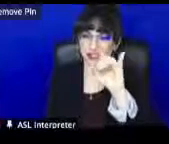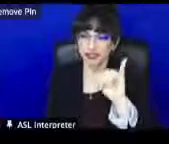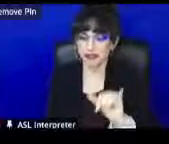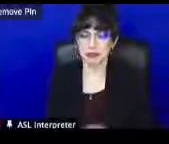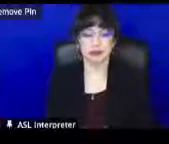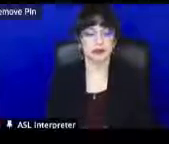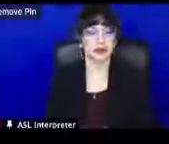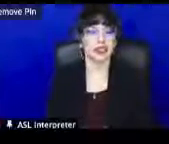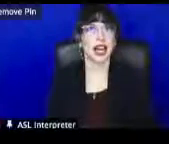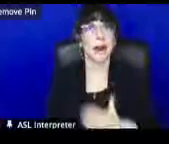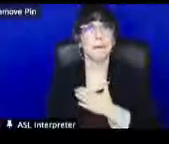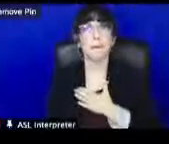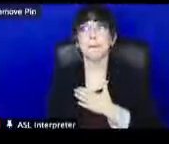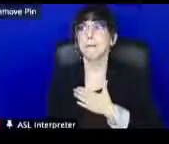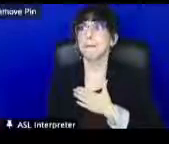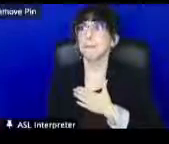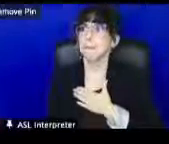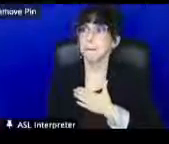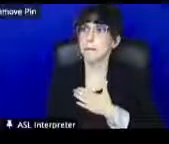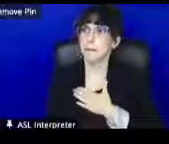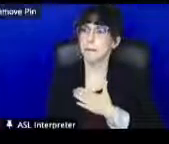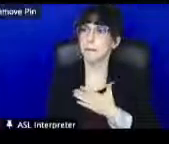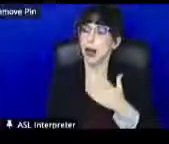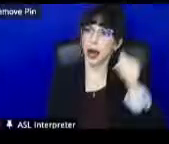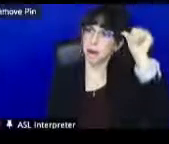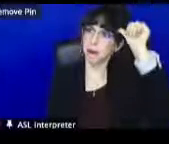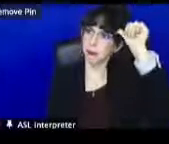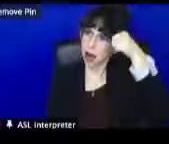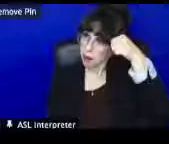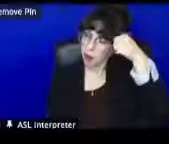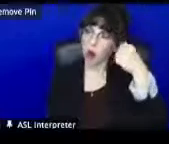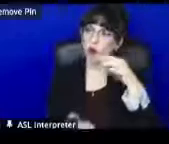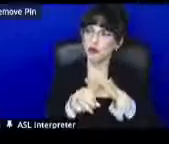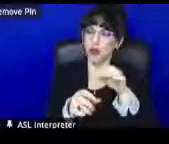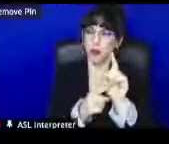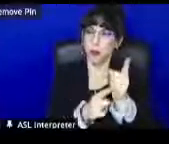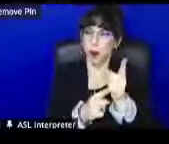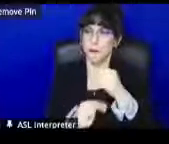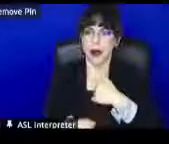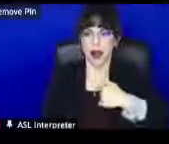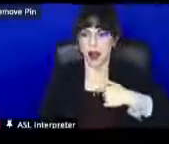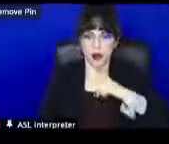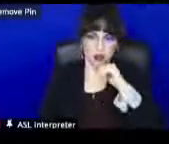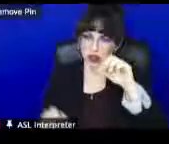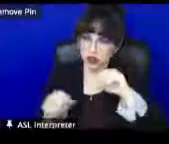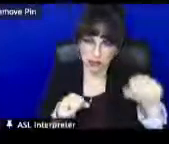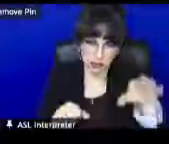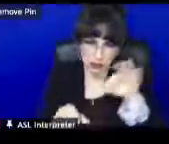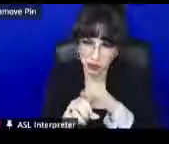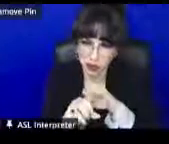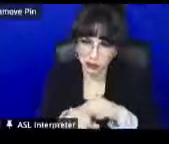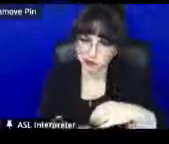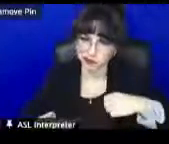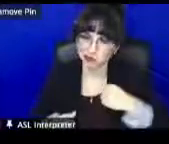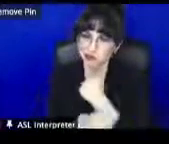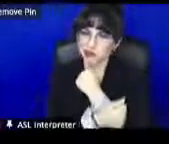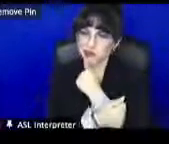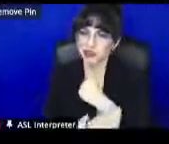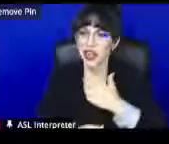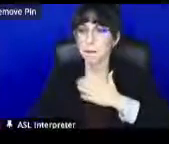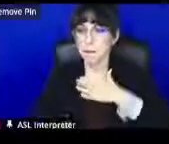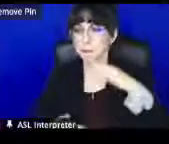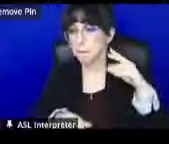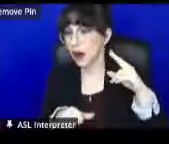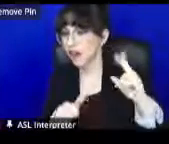My most memorable voting moment was when I didn't get to vote. It was my first